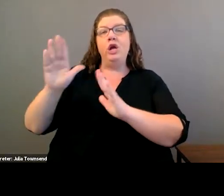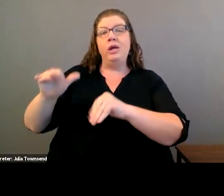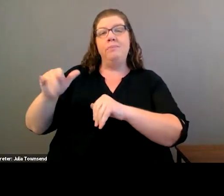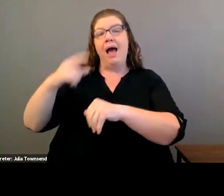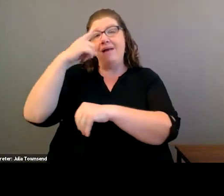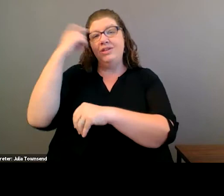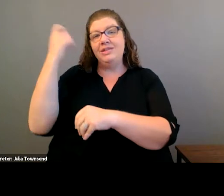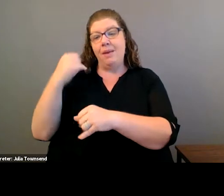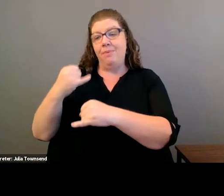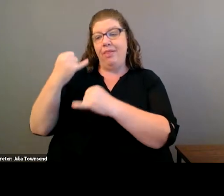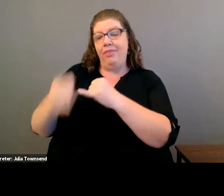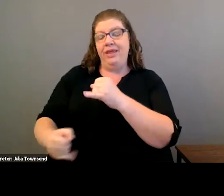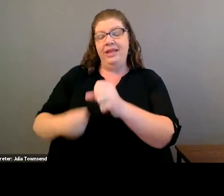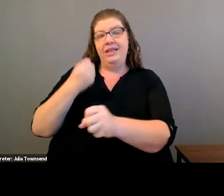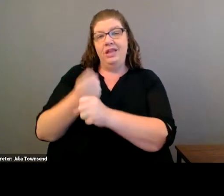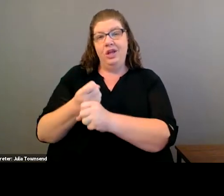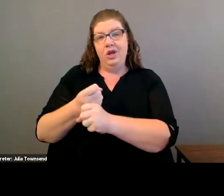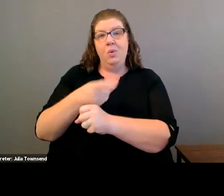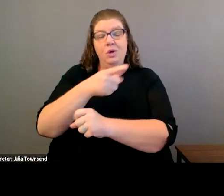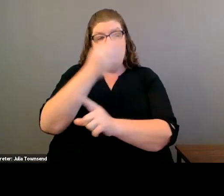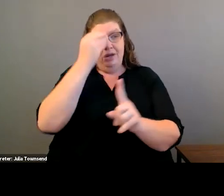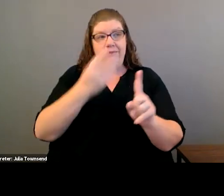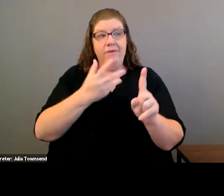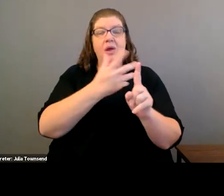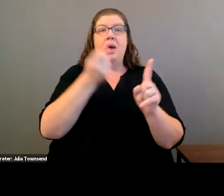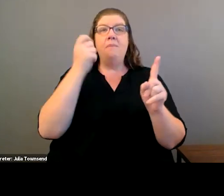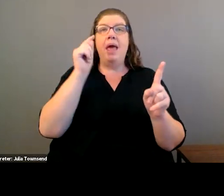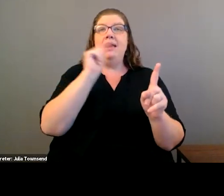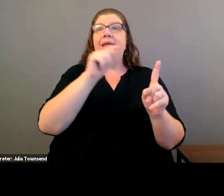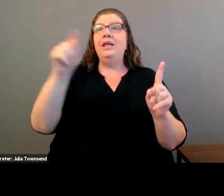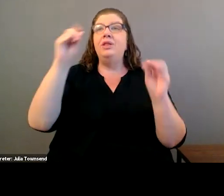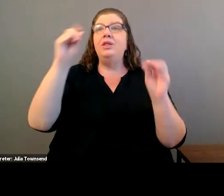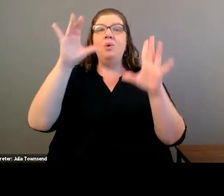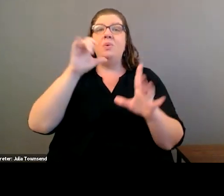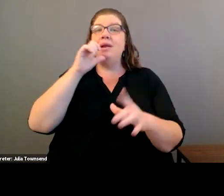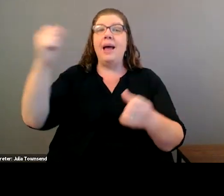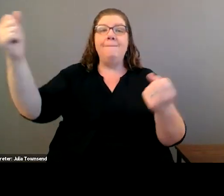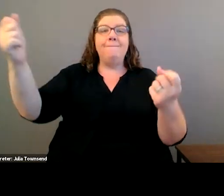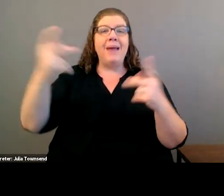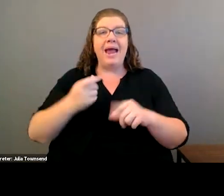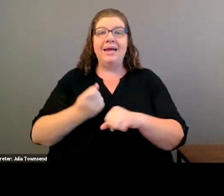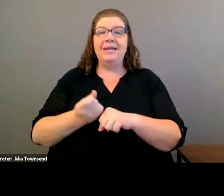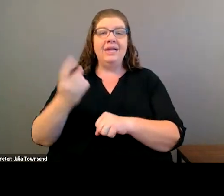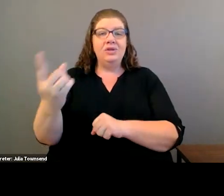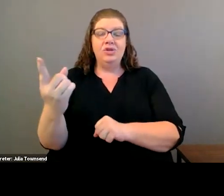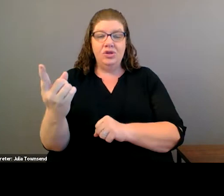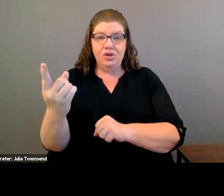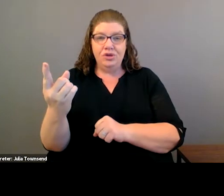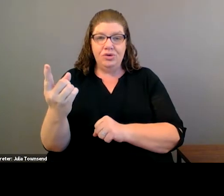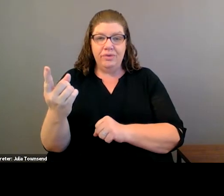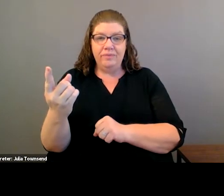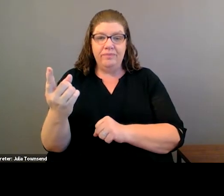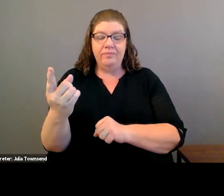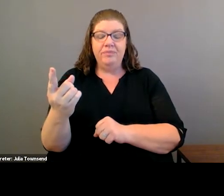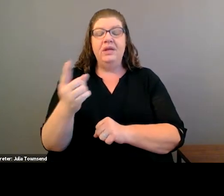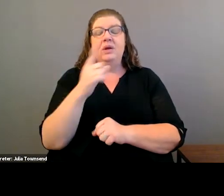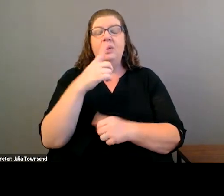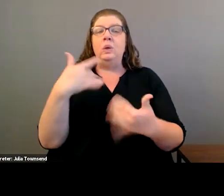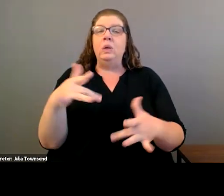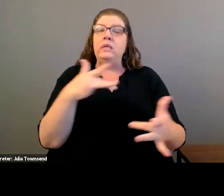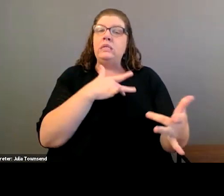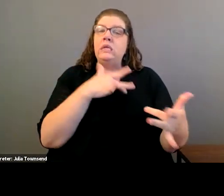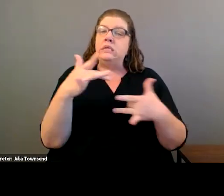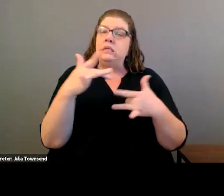of the year, where she found out many teachers were not going to be coming back. This is a sensitive